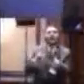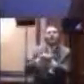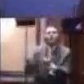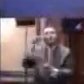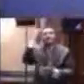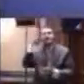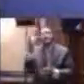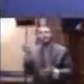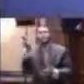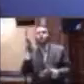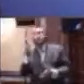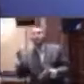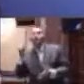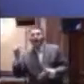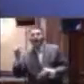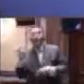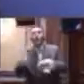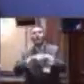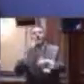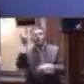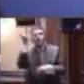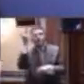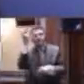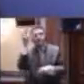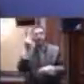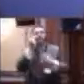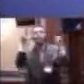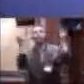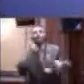Geraldine. If you can answer.